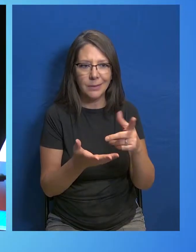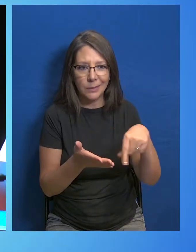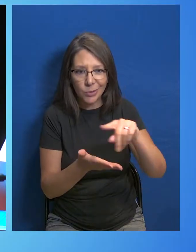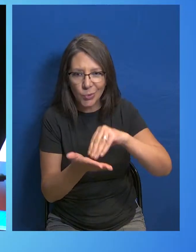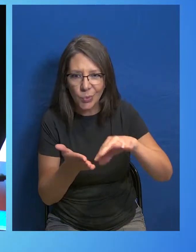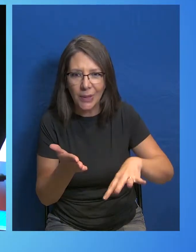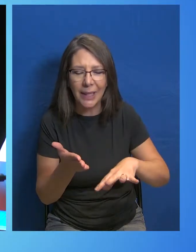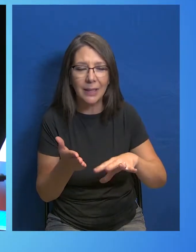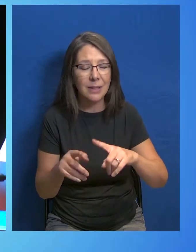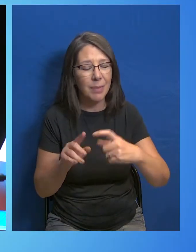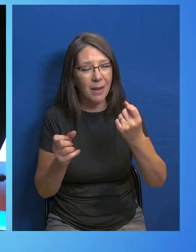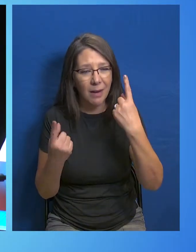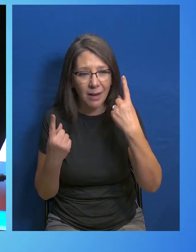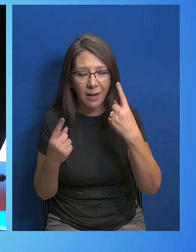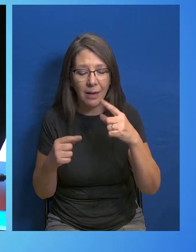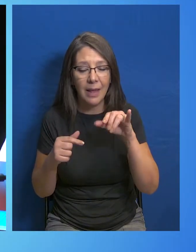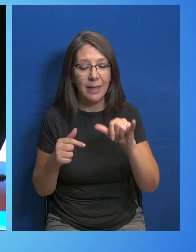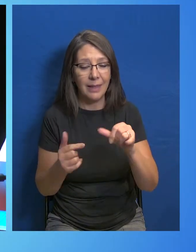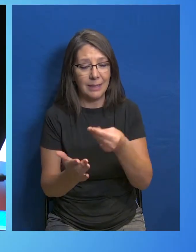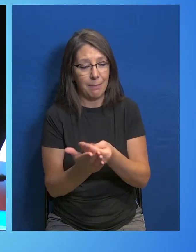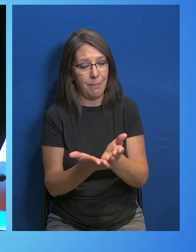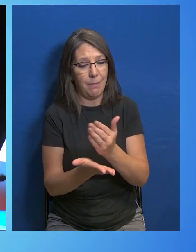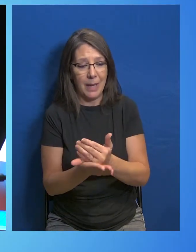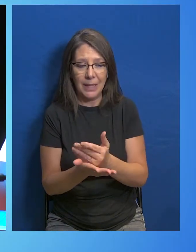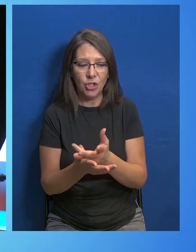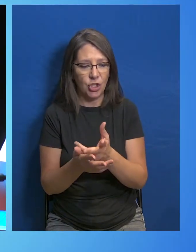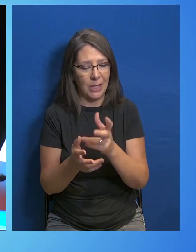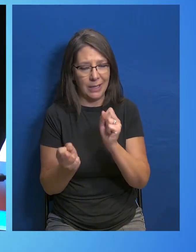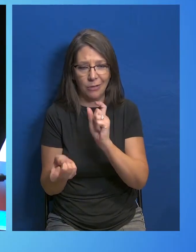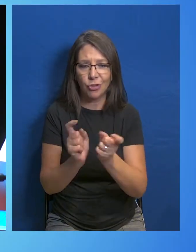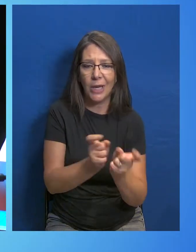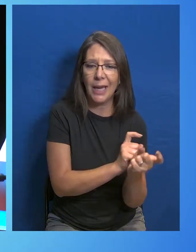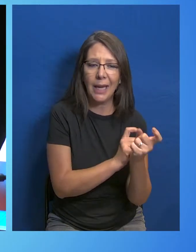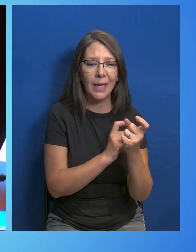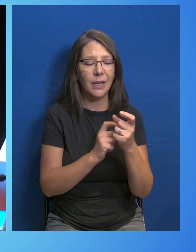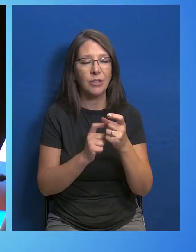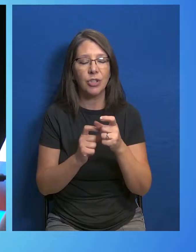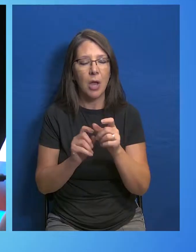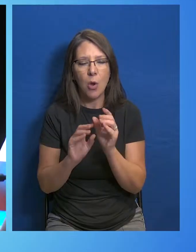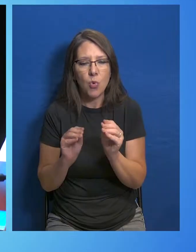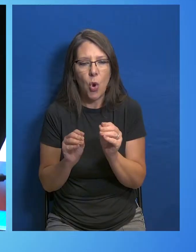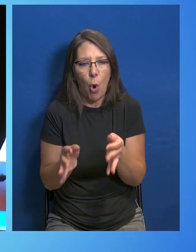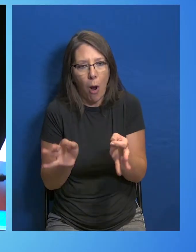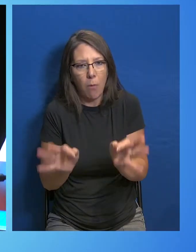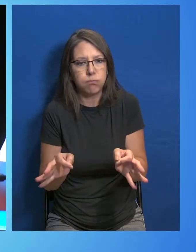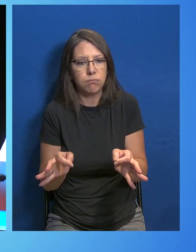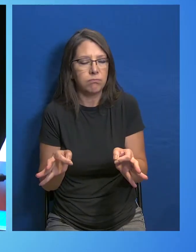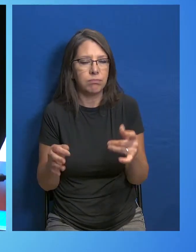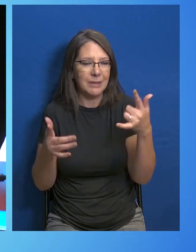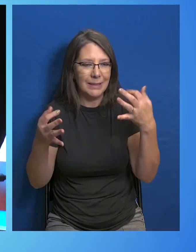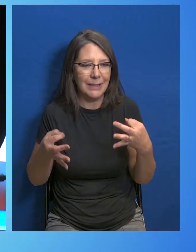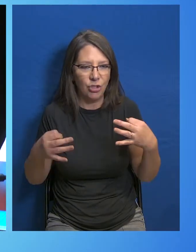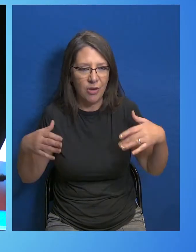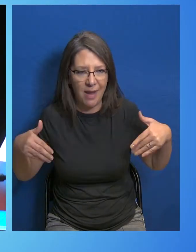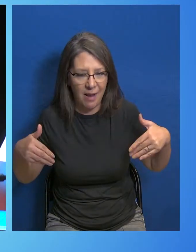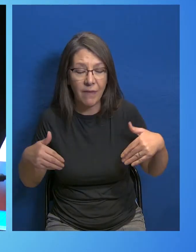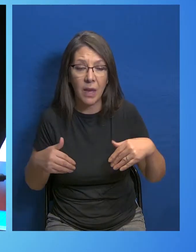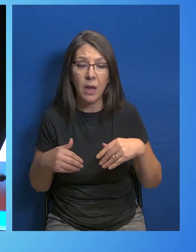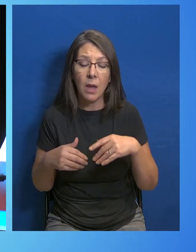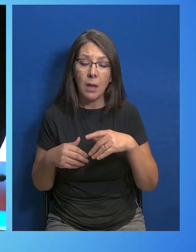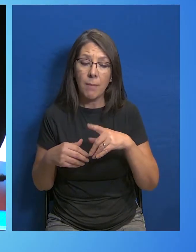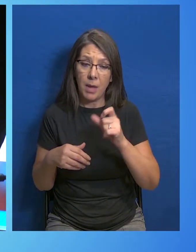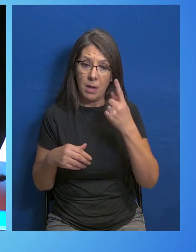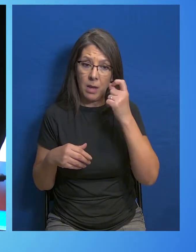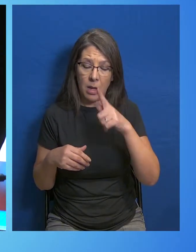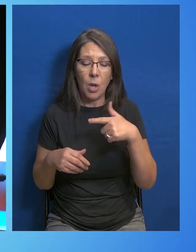know that the budget is a fluid process. So no final decisions have been made yet. But they are necessary to ensure that